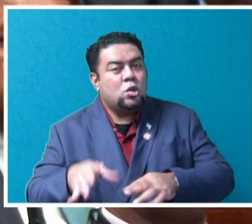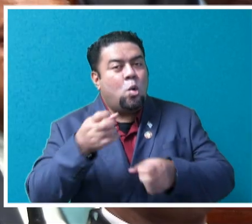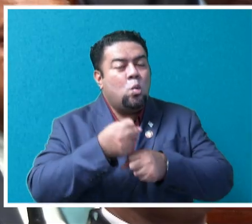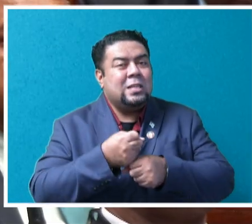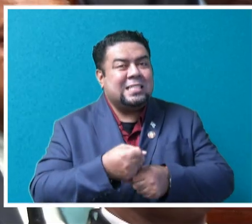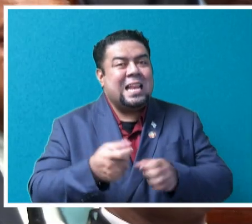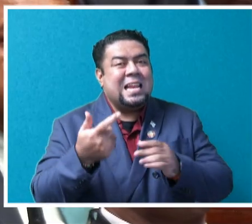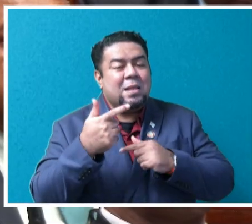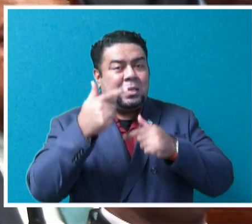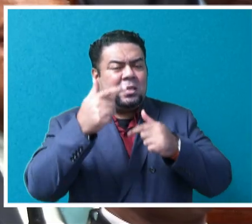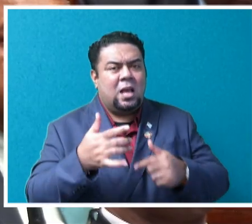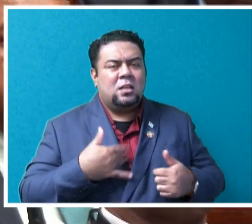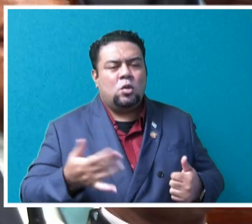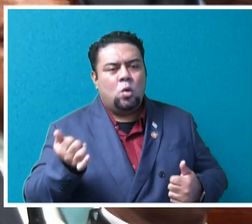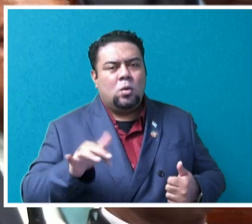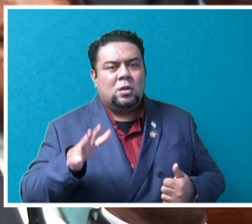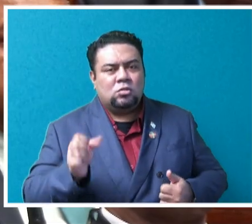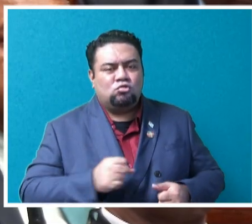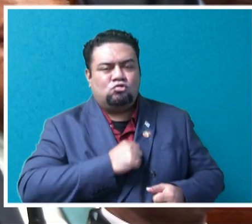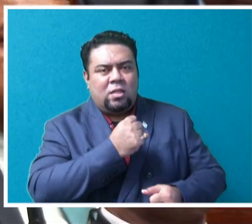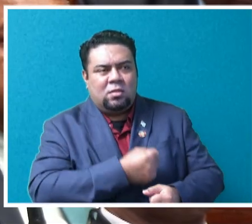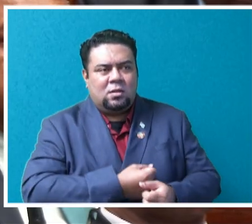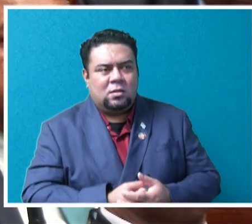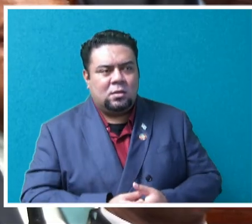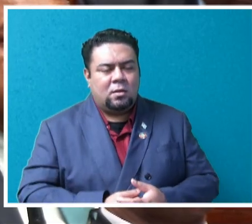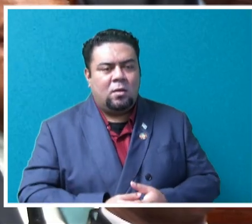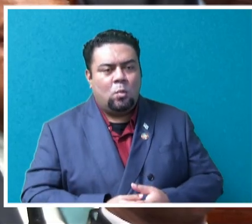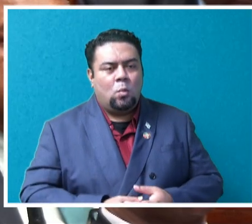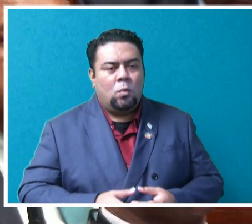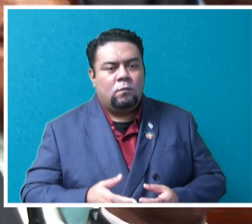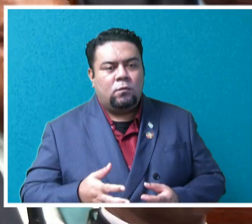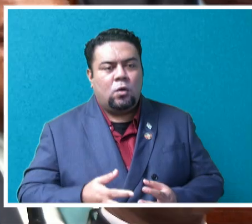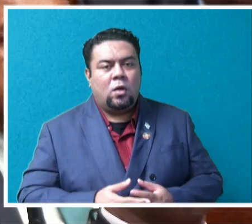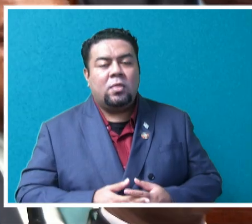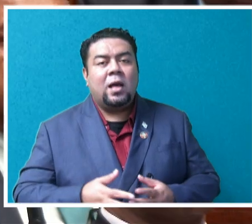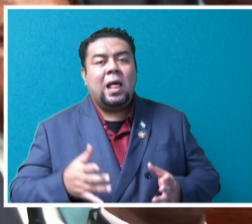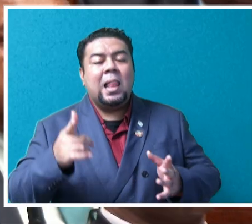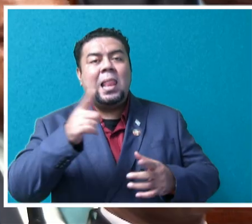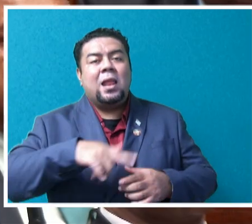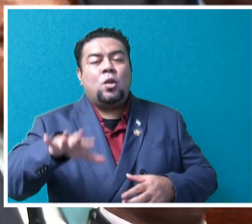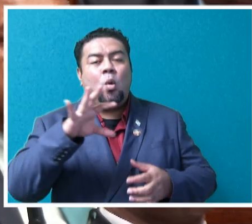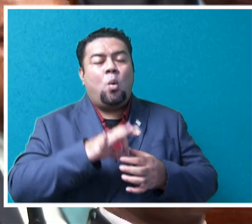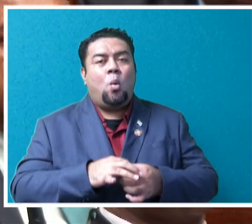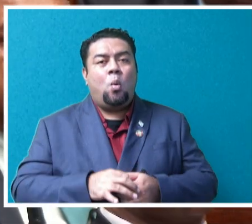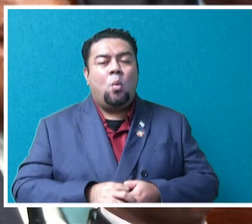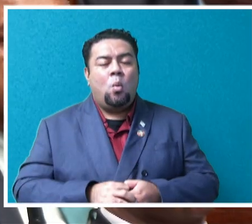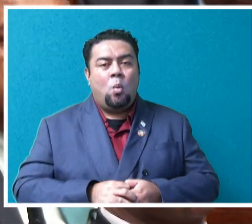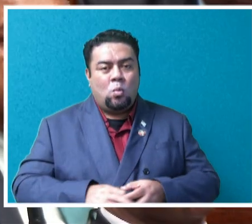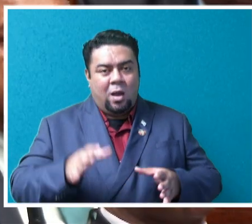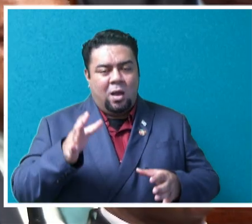strengthened strategic equity partnership with landowners trust. Joint ventures